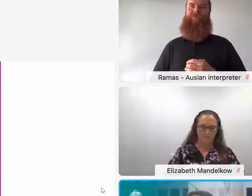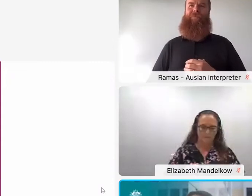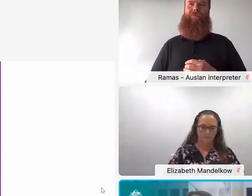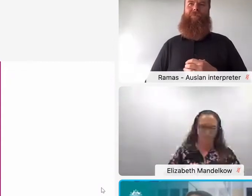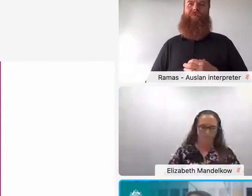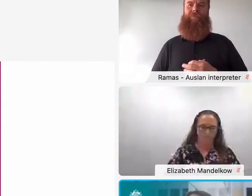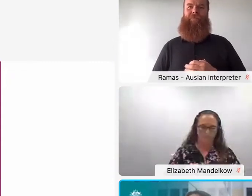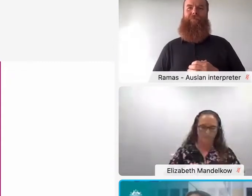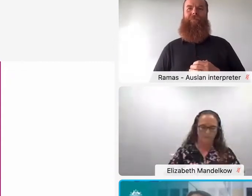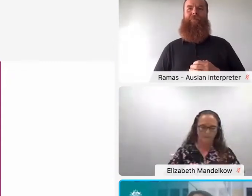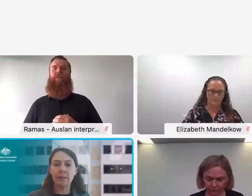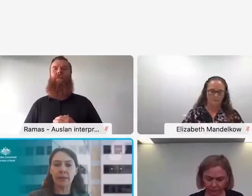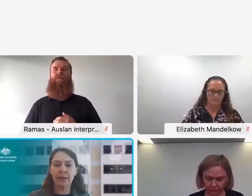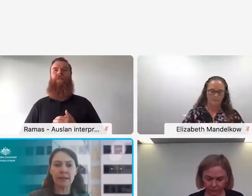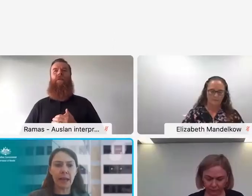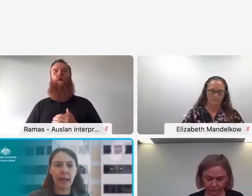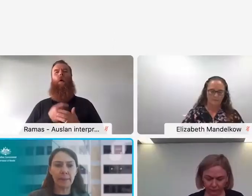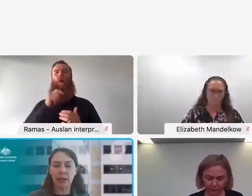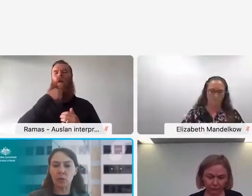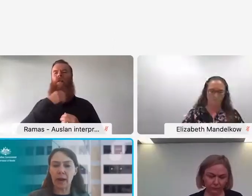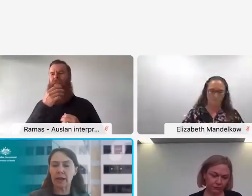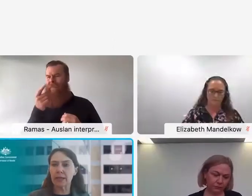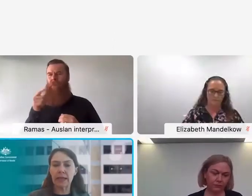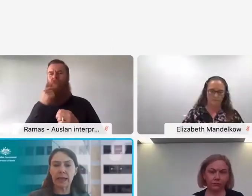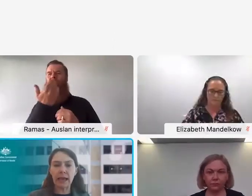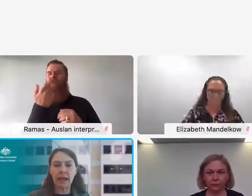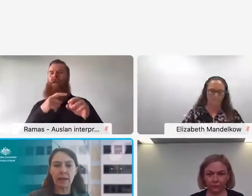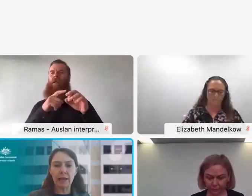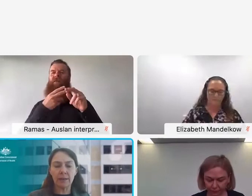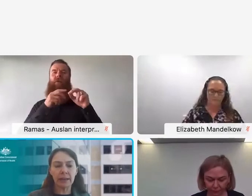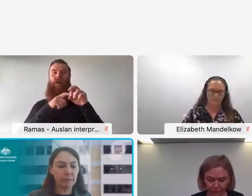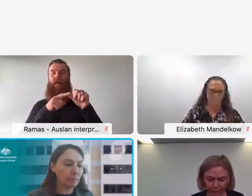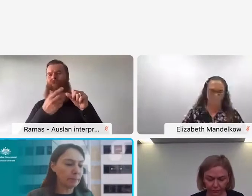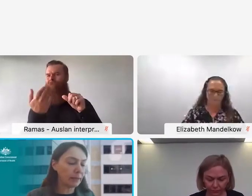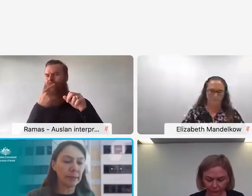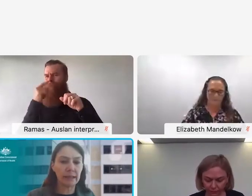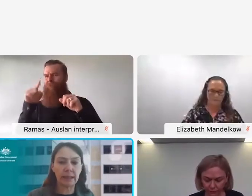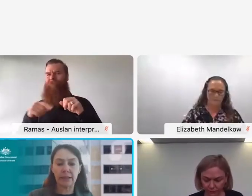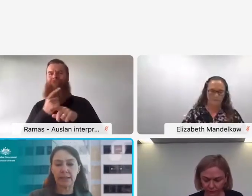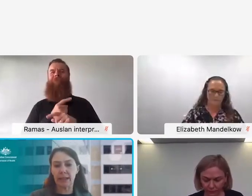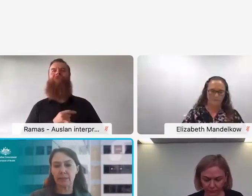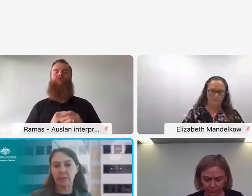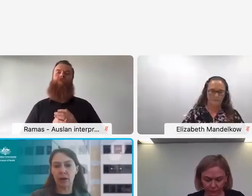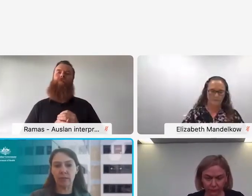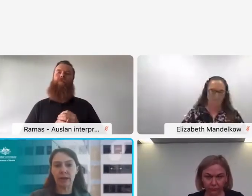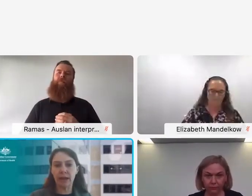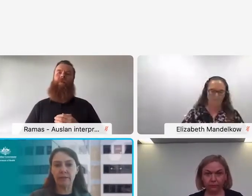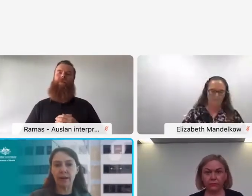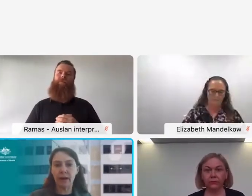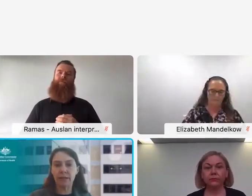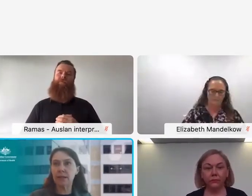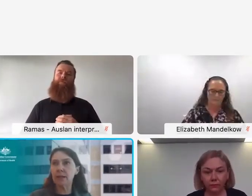me answer them. I think there's a couple around the applicability of the scheme to the home